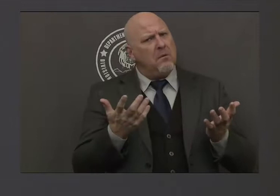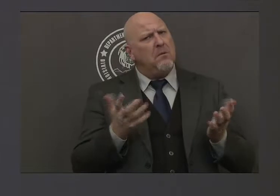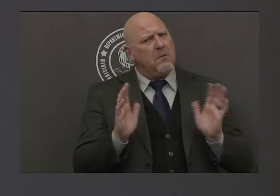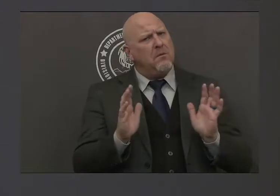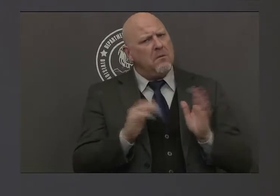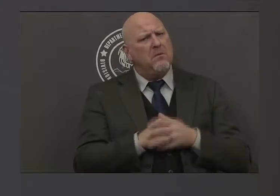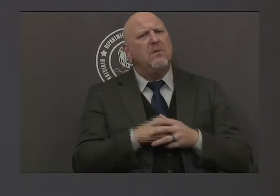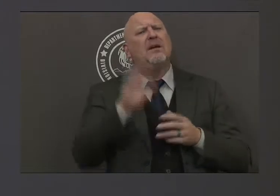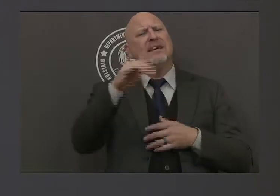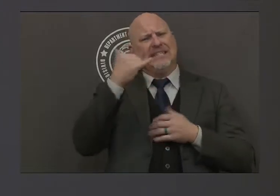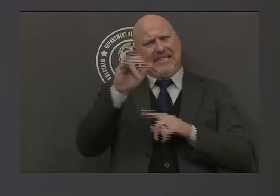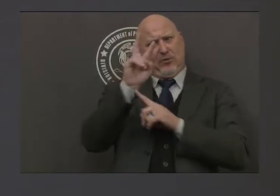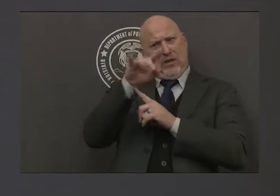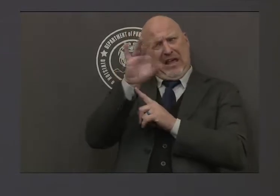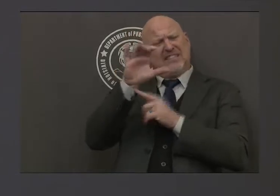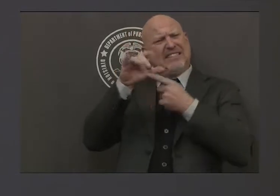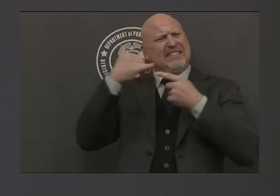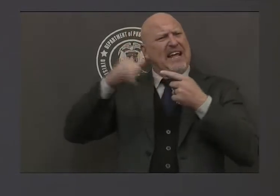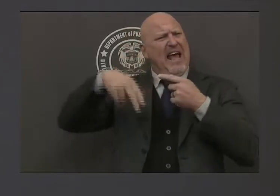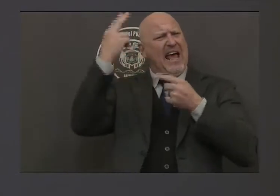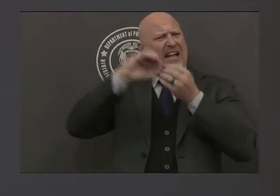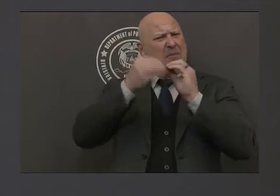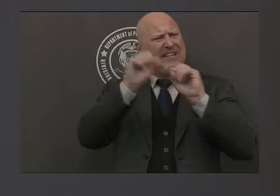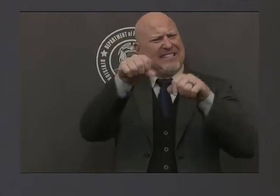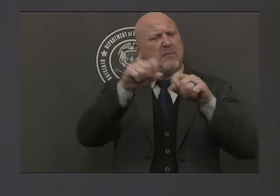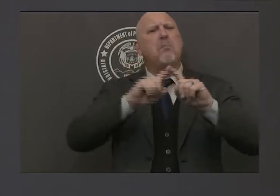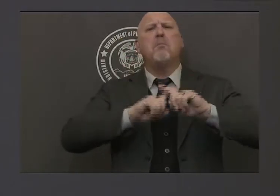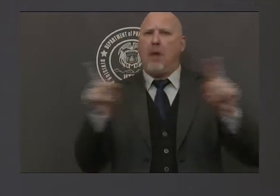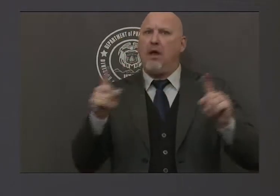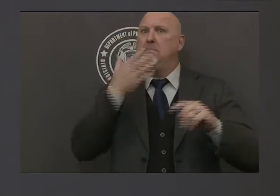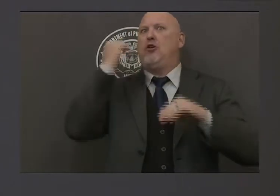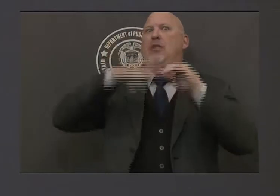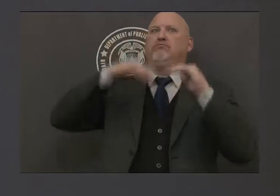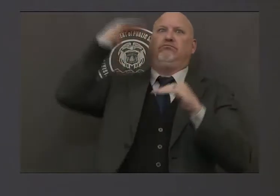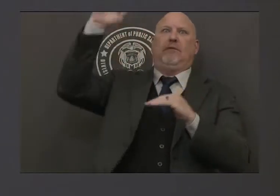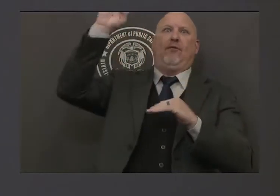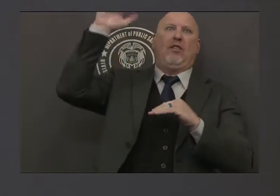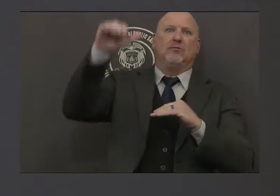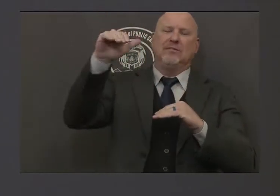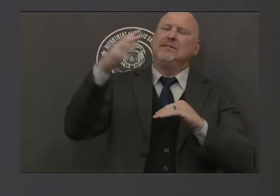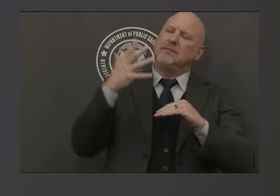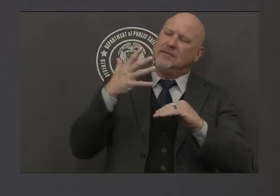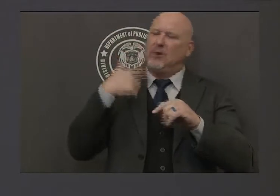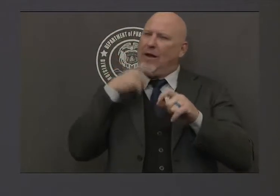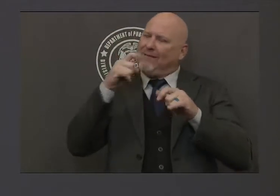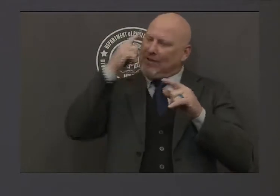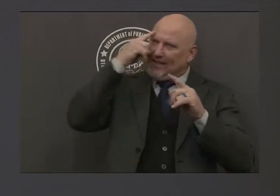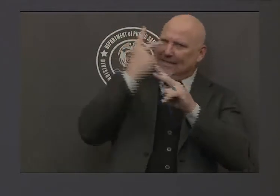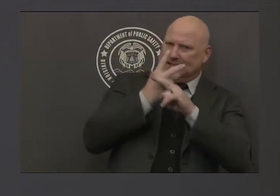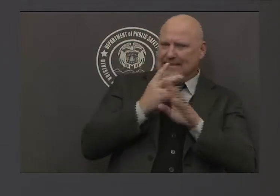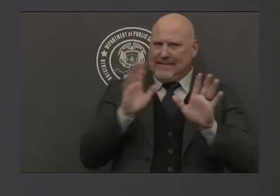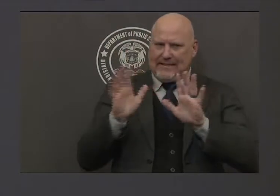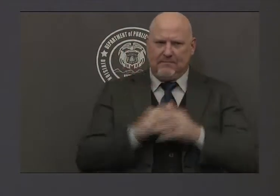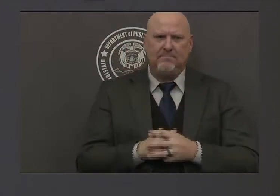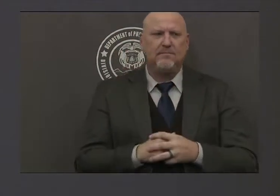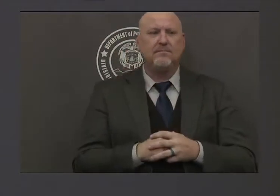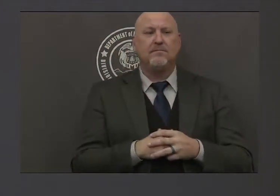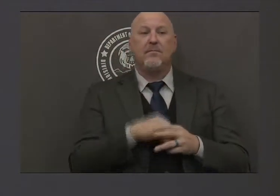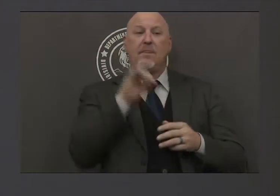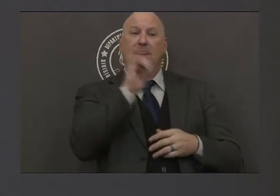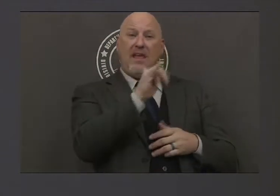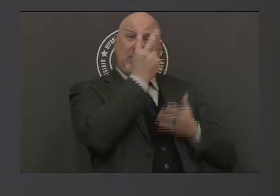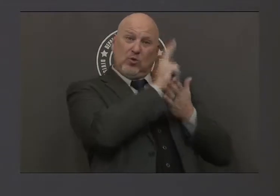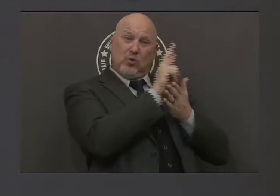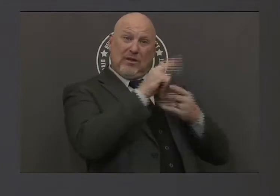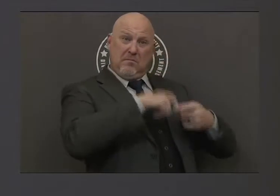could happen. And so that social pause we put in place to stay home, stay safe, it worked. I